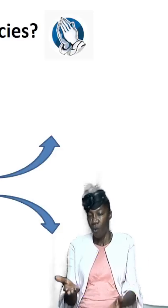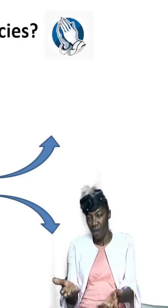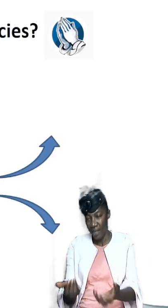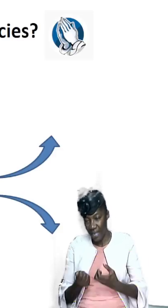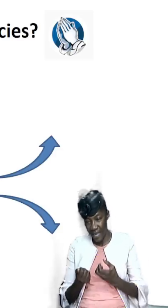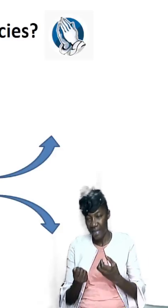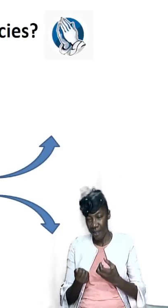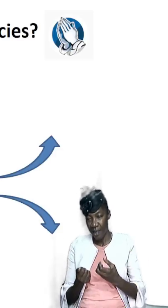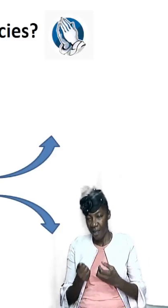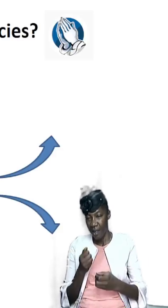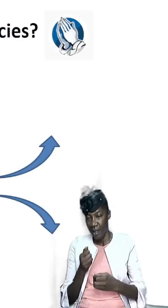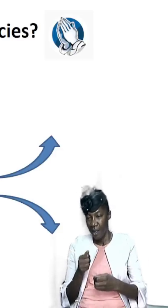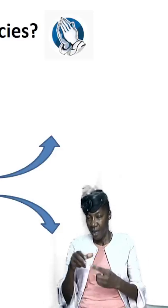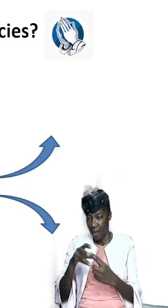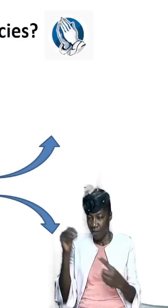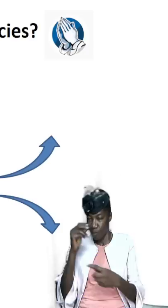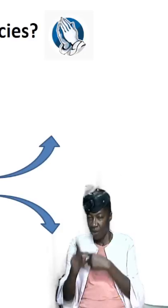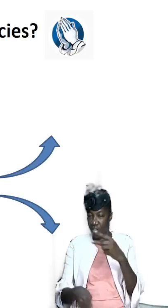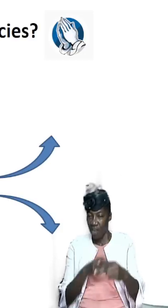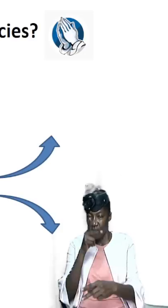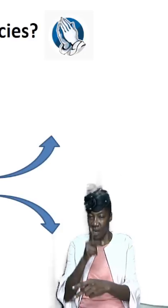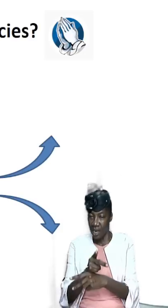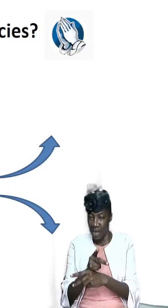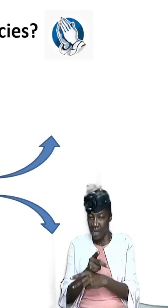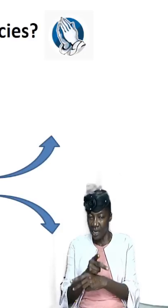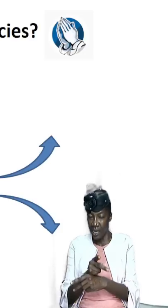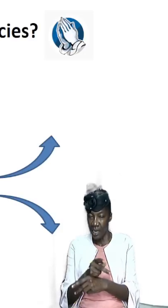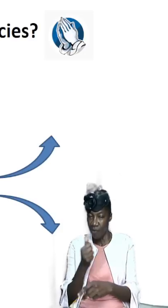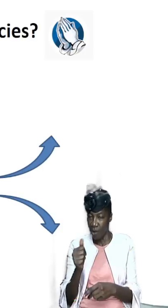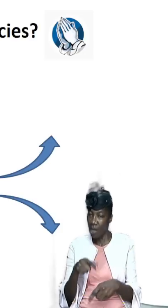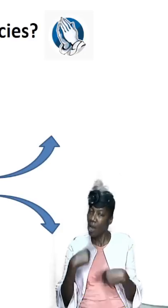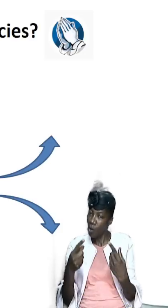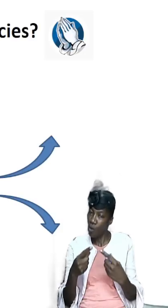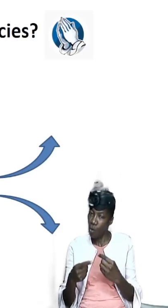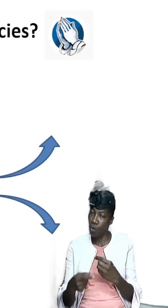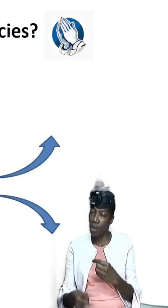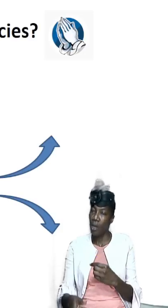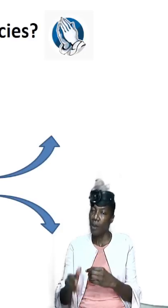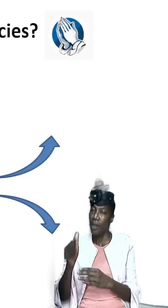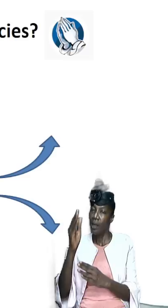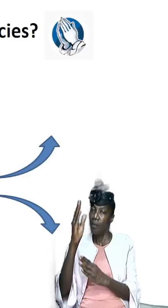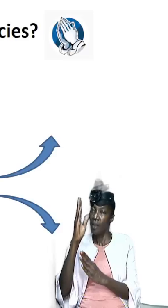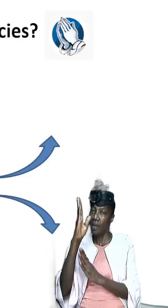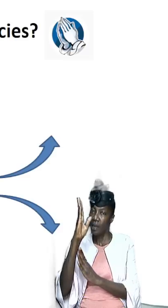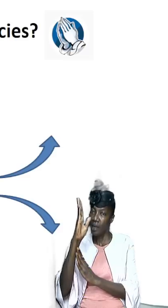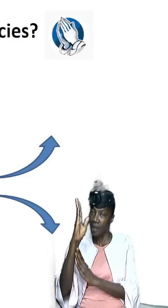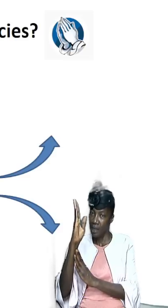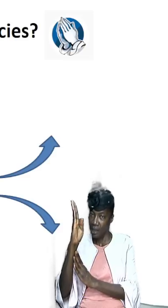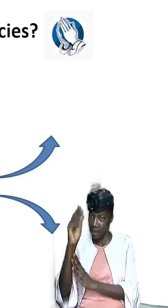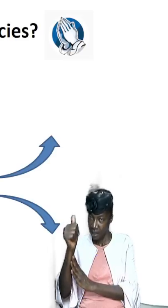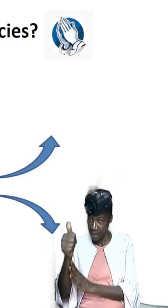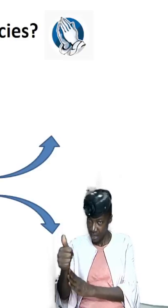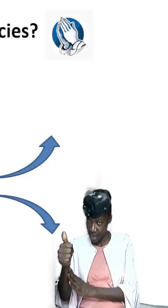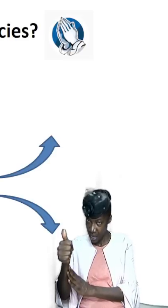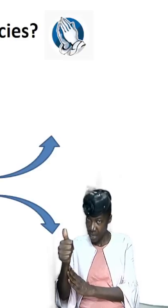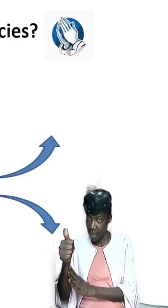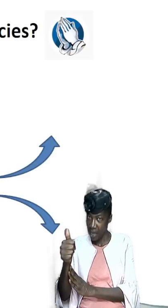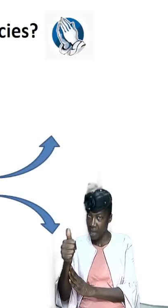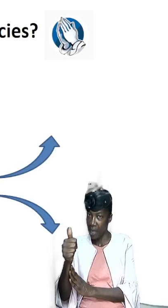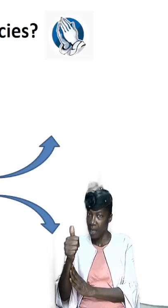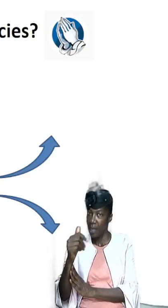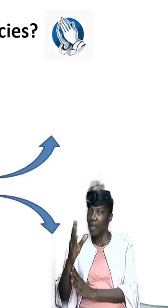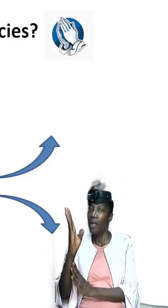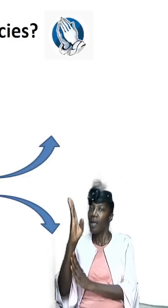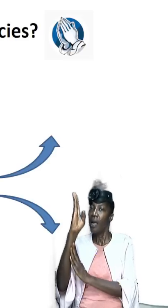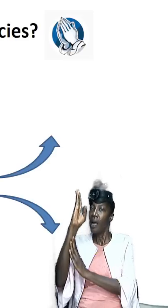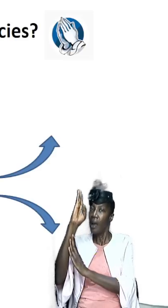of dog. You can go to where the big A and the big B animals are, those that have that